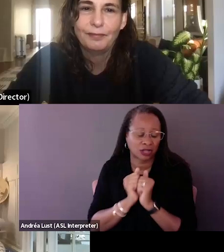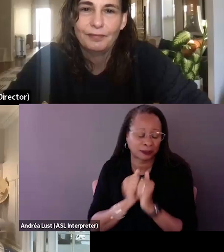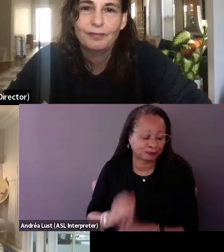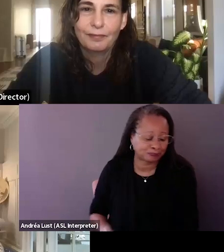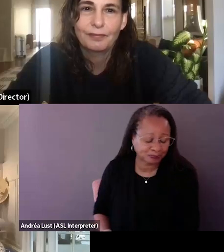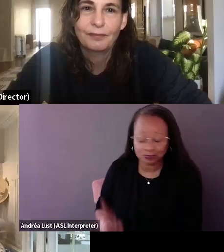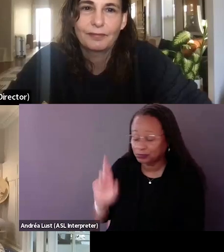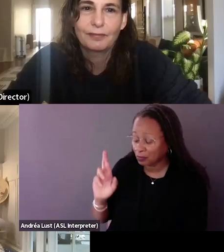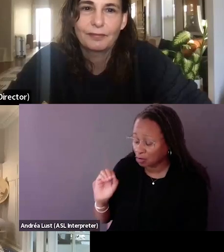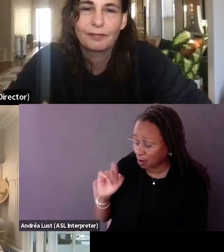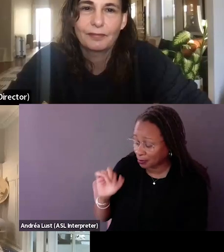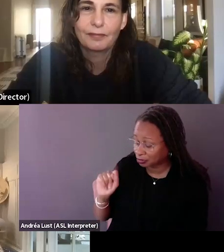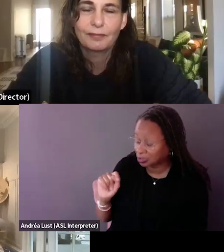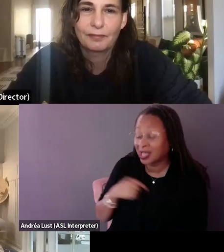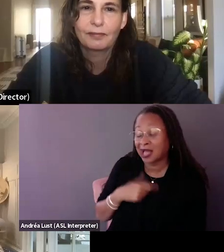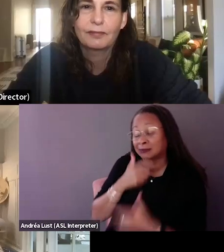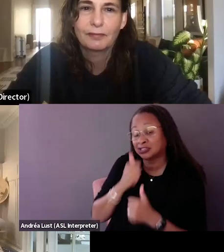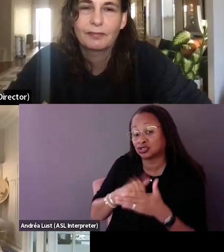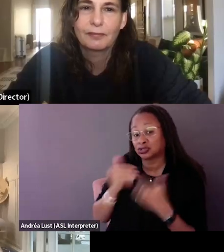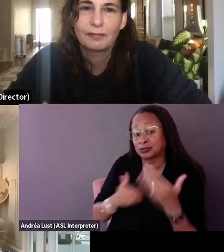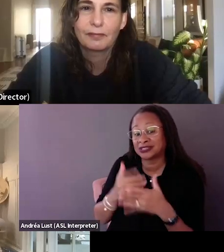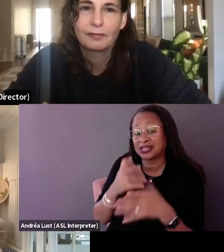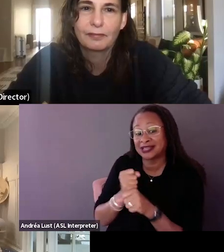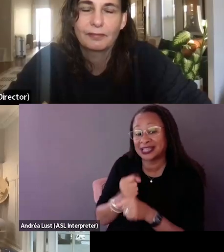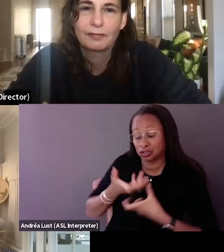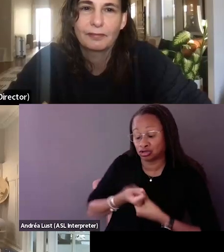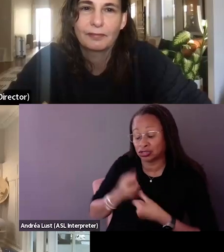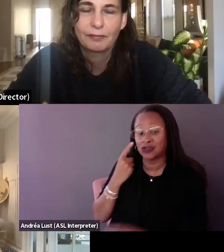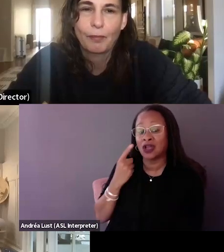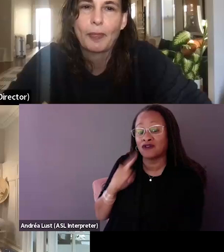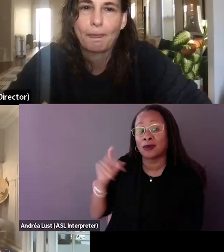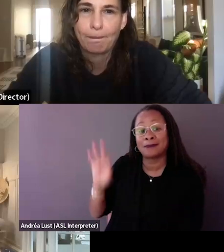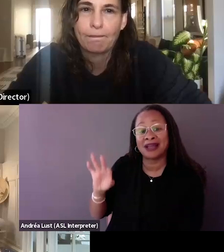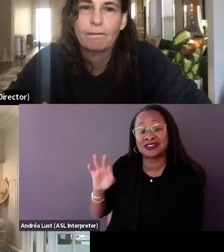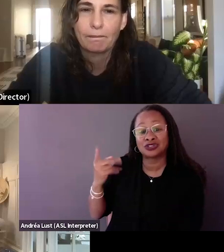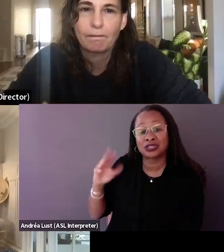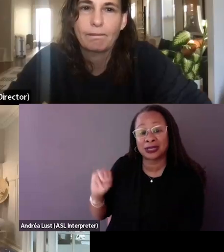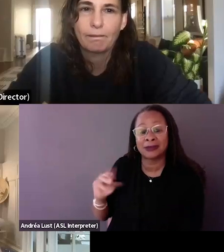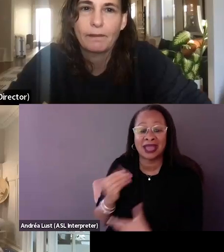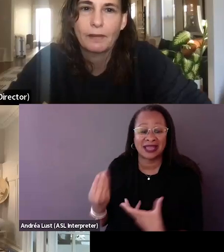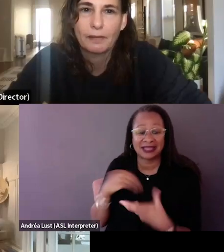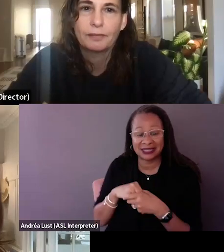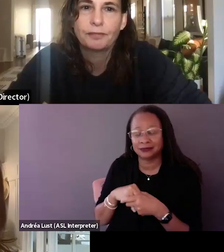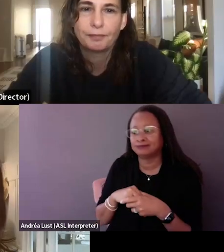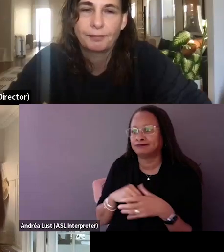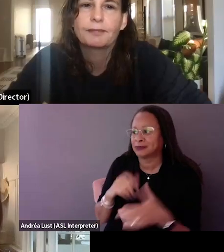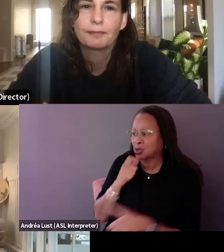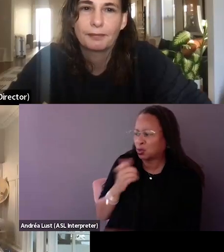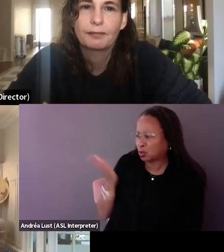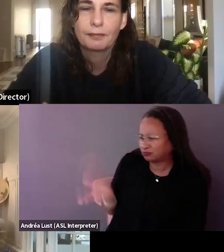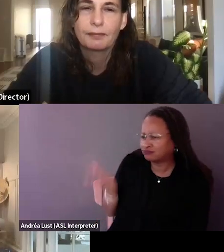interested in the process of getting someone like Pastor Kim's trust for a documentary, and also the insight you got into who he is,